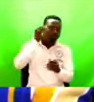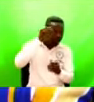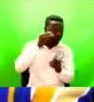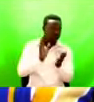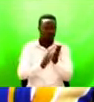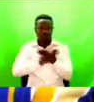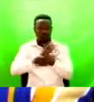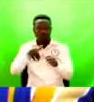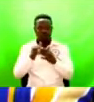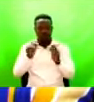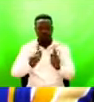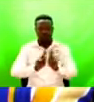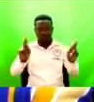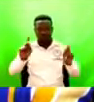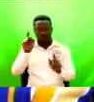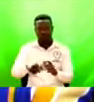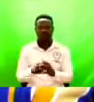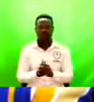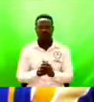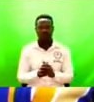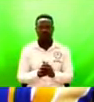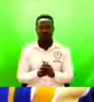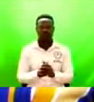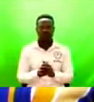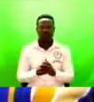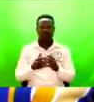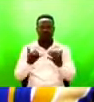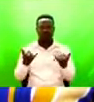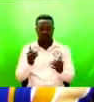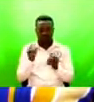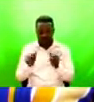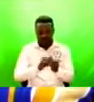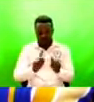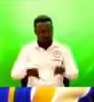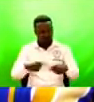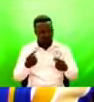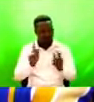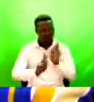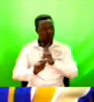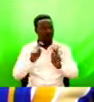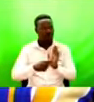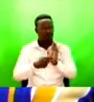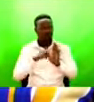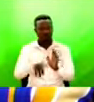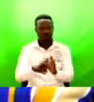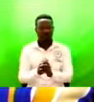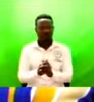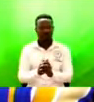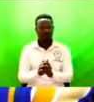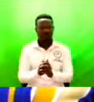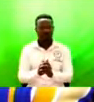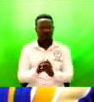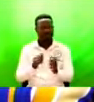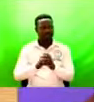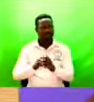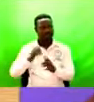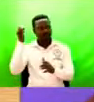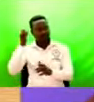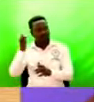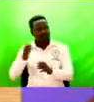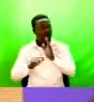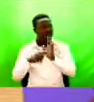be visibly present. In our prayers, God should be visibly present. In our evangelism, God should be